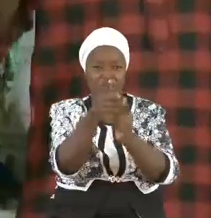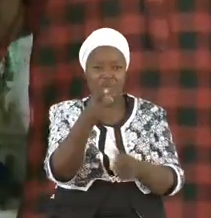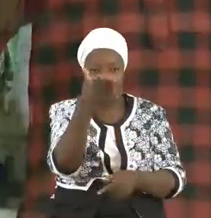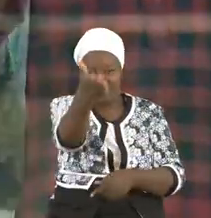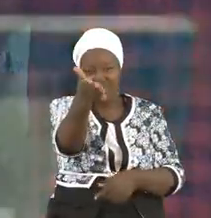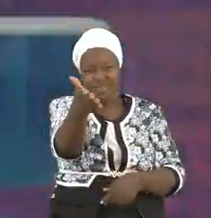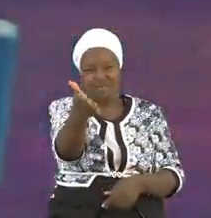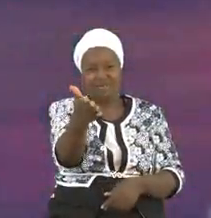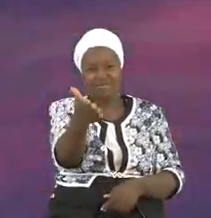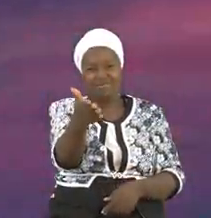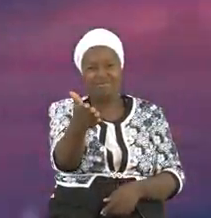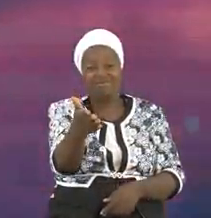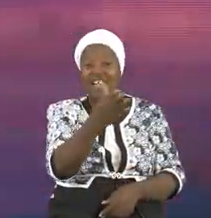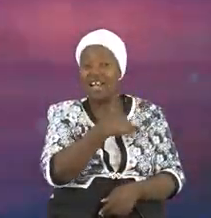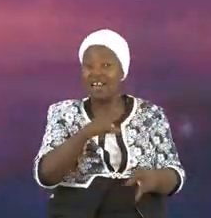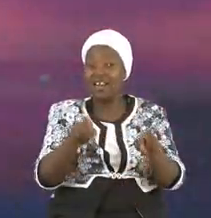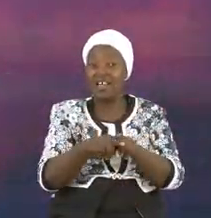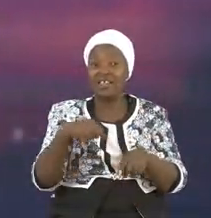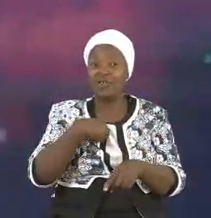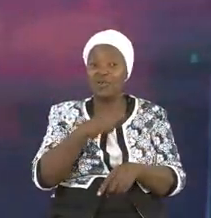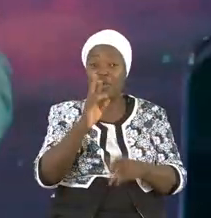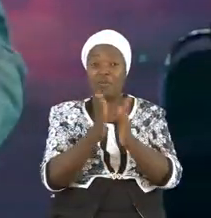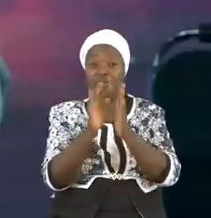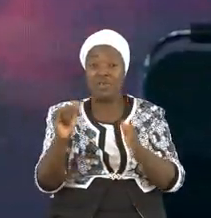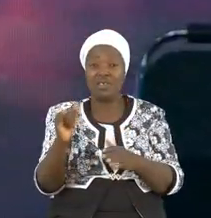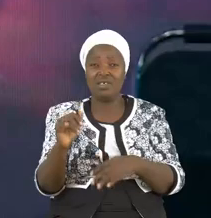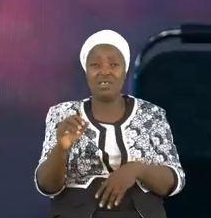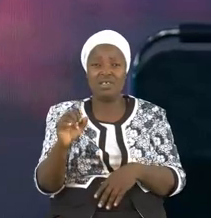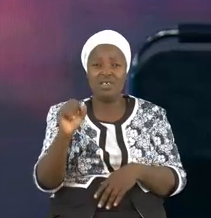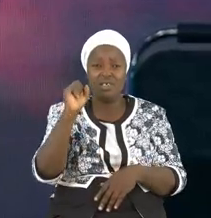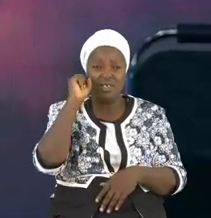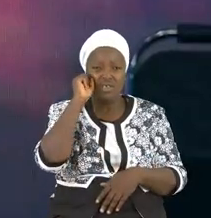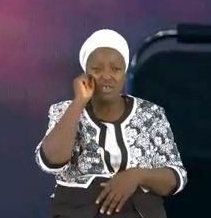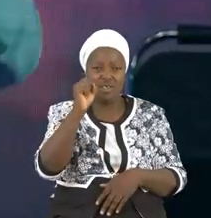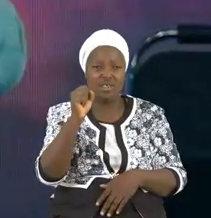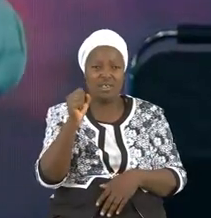Amen. As we're praying, she was hearing sound, crack.